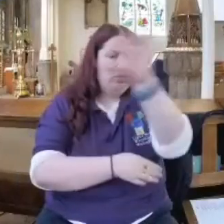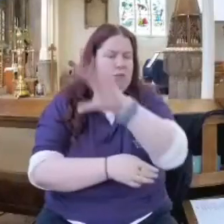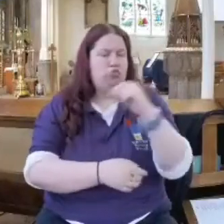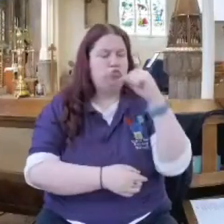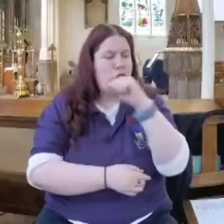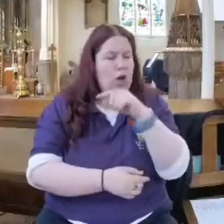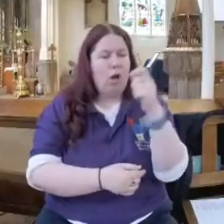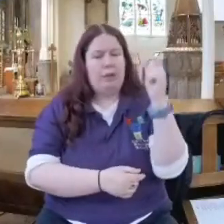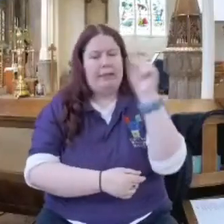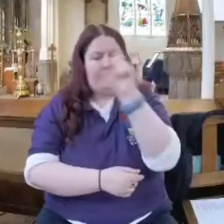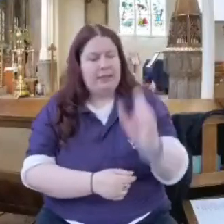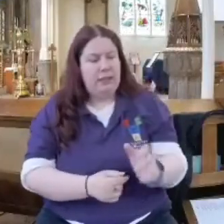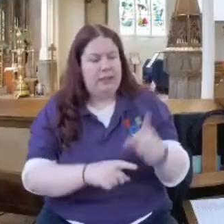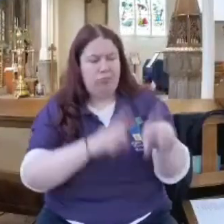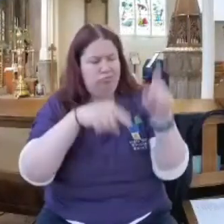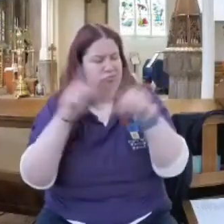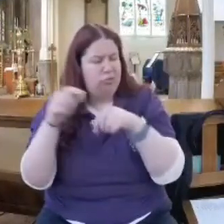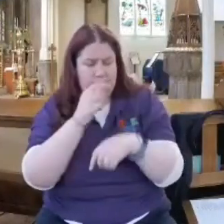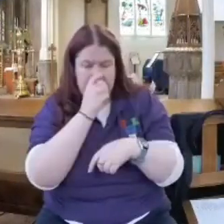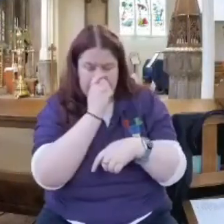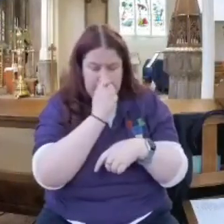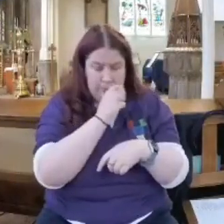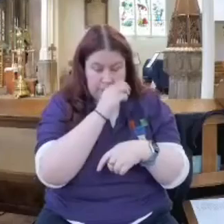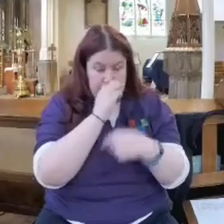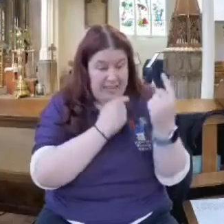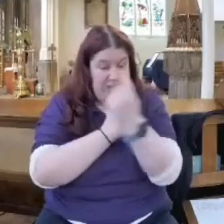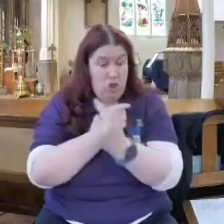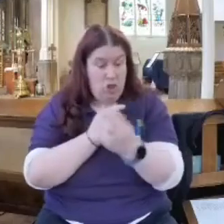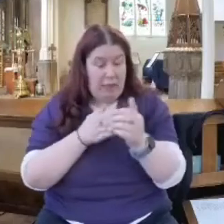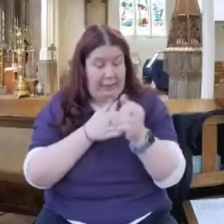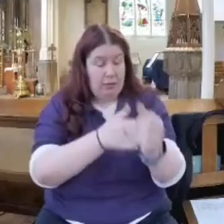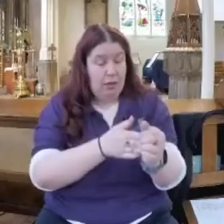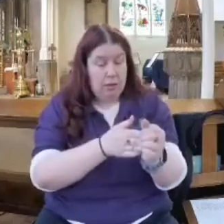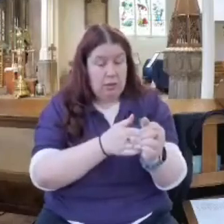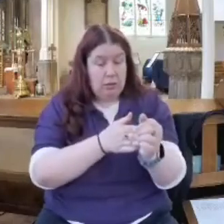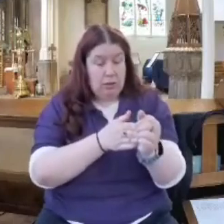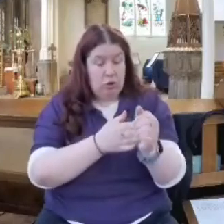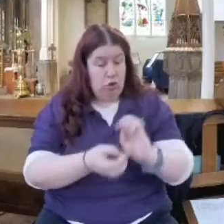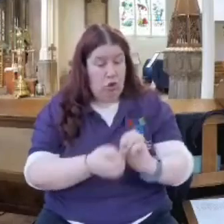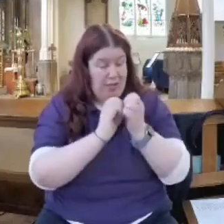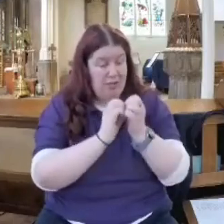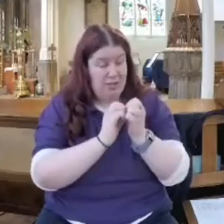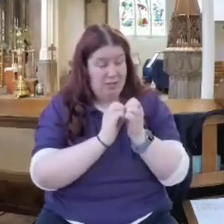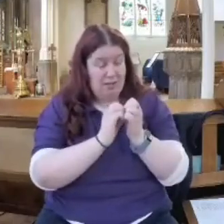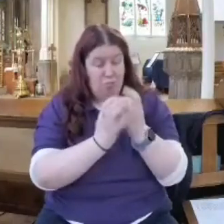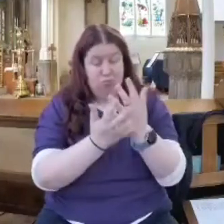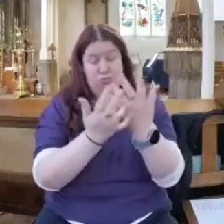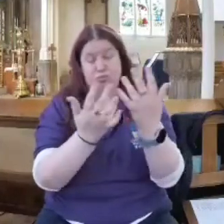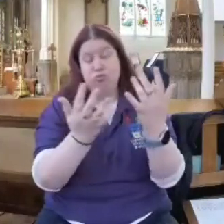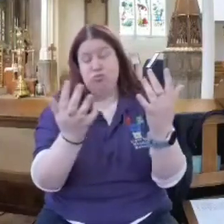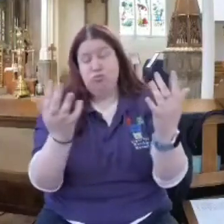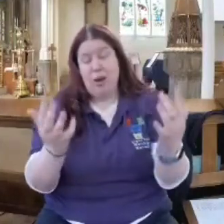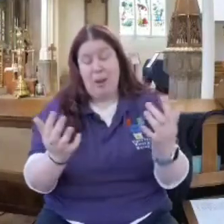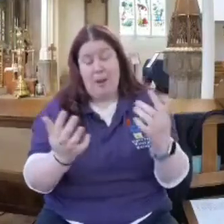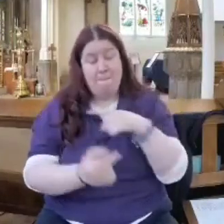Pot in Cambodia. Each of these leaders was responsible for the deaths of substantial